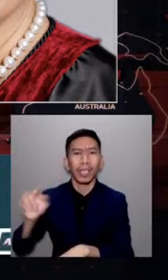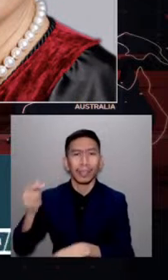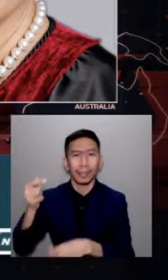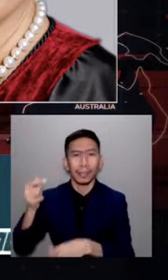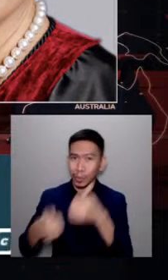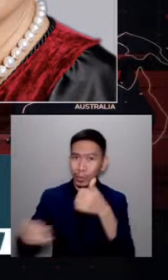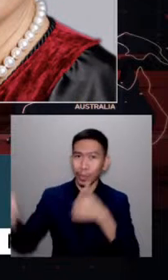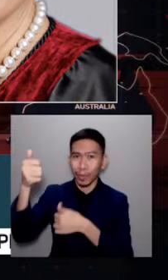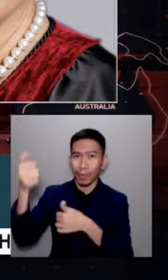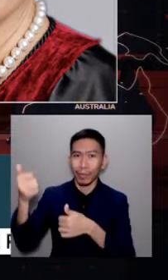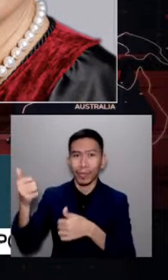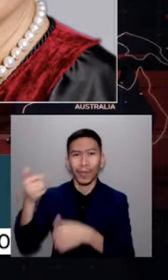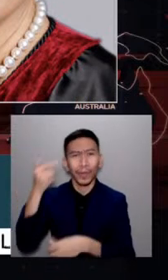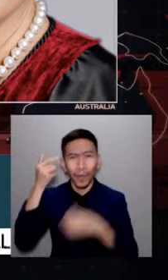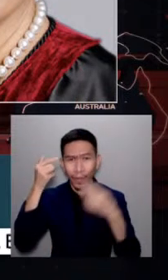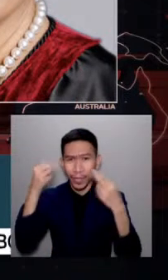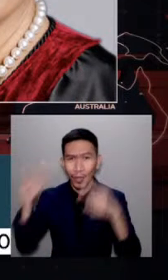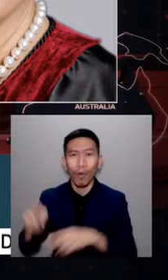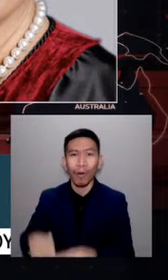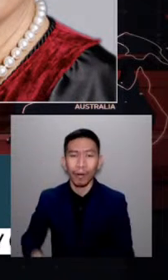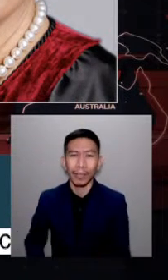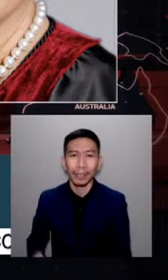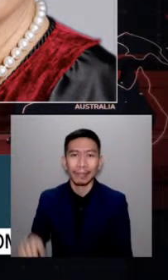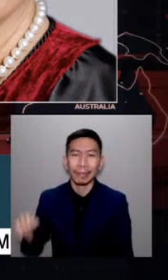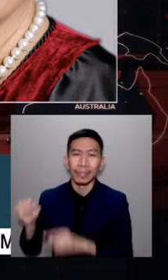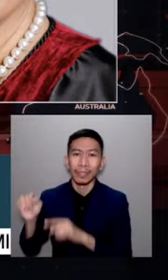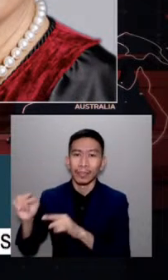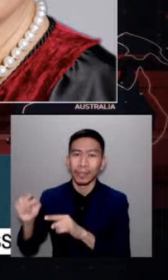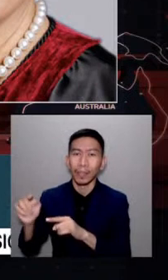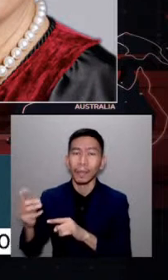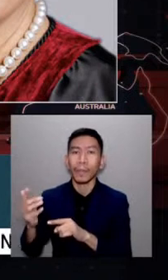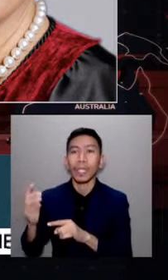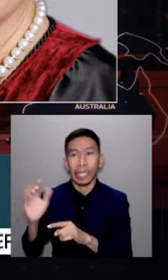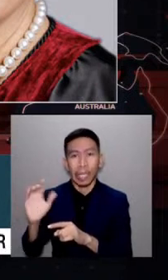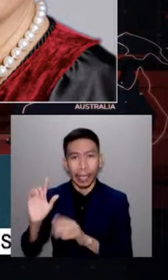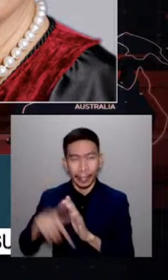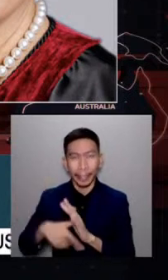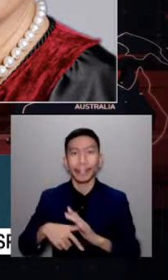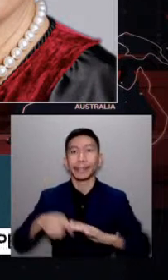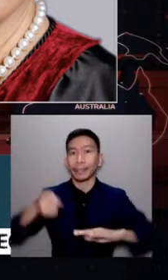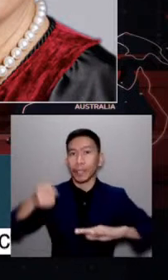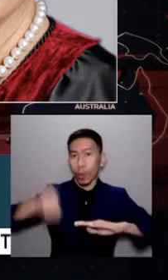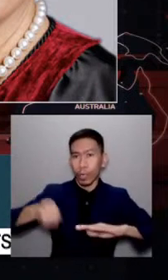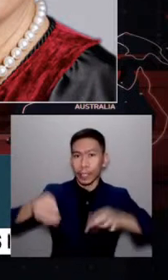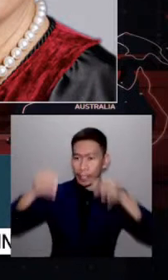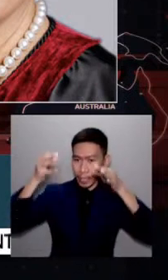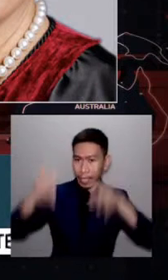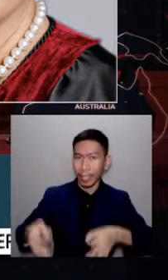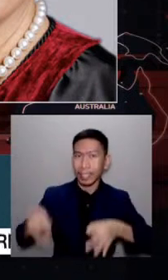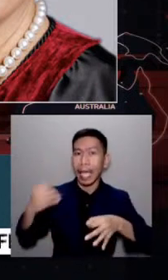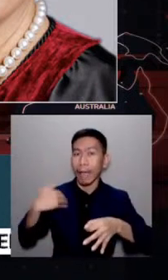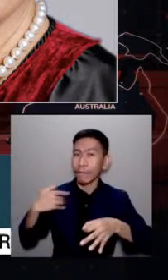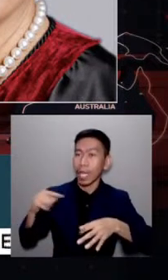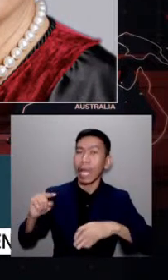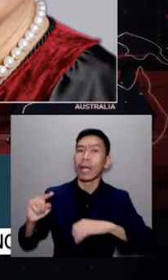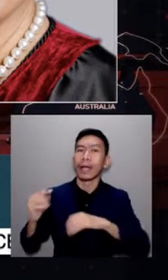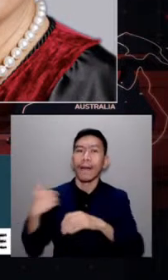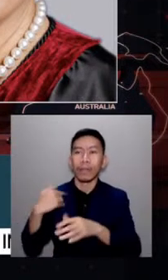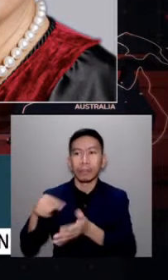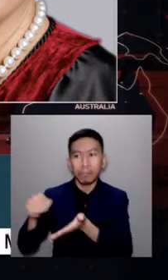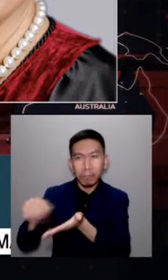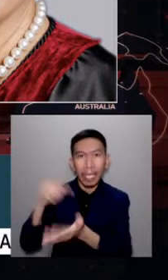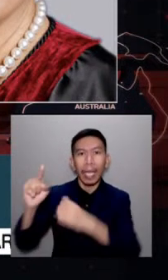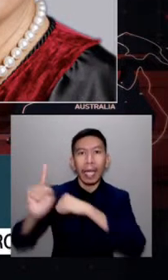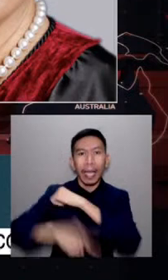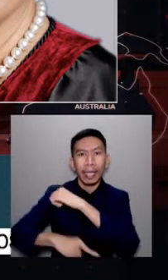ordinary citizen. Furthermore, when the Court of Appeals convicted him, although there was no imprisonment, there was a fine, His lawyer admitted